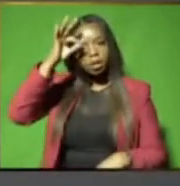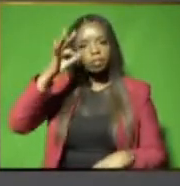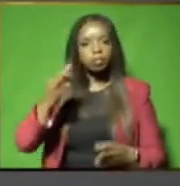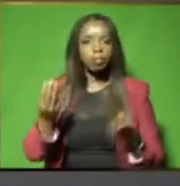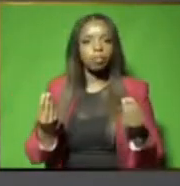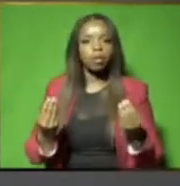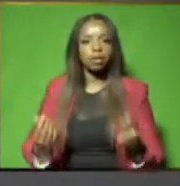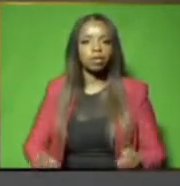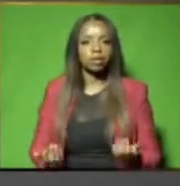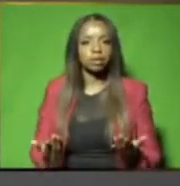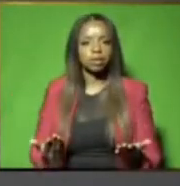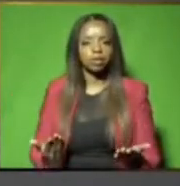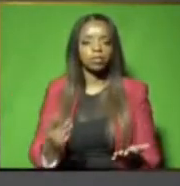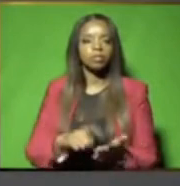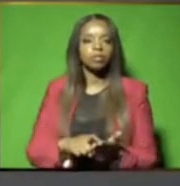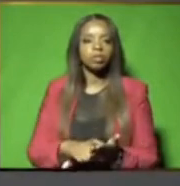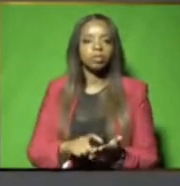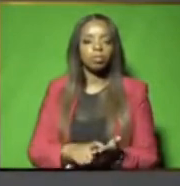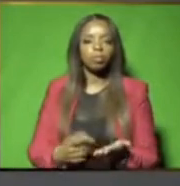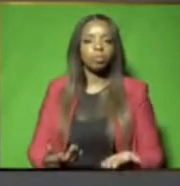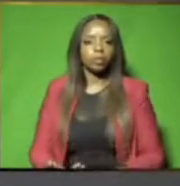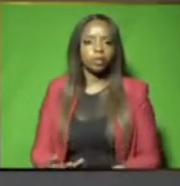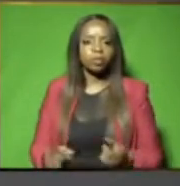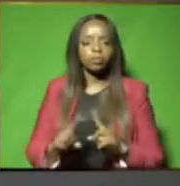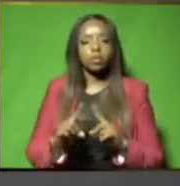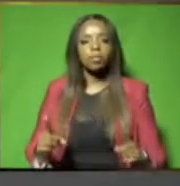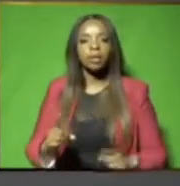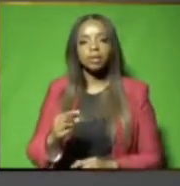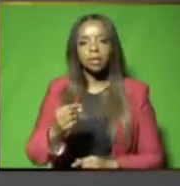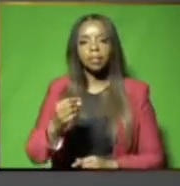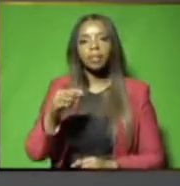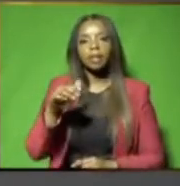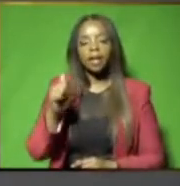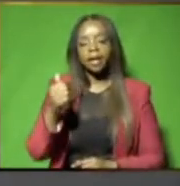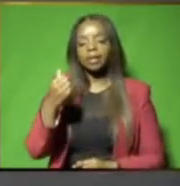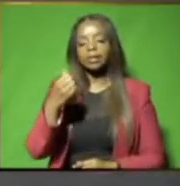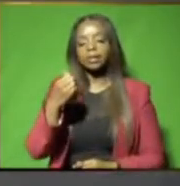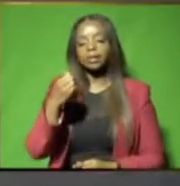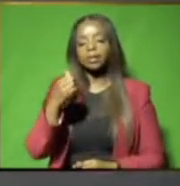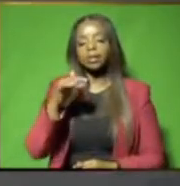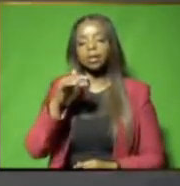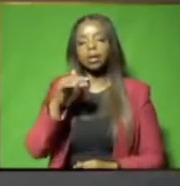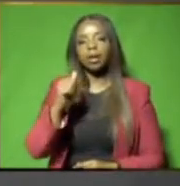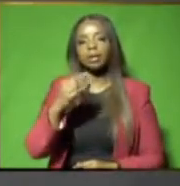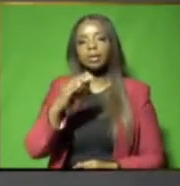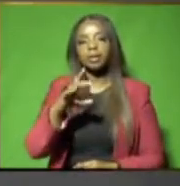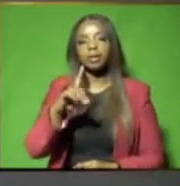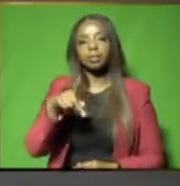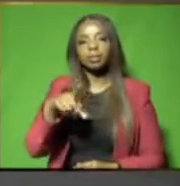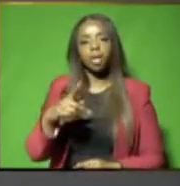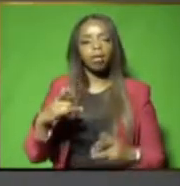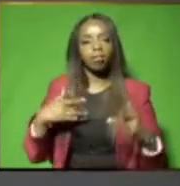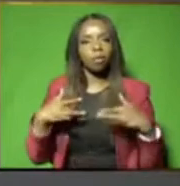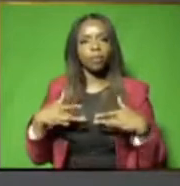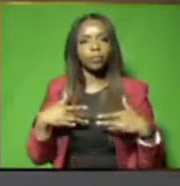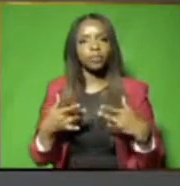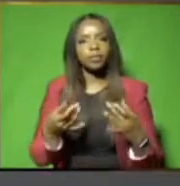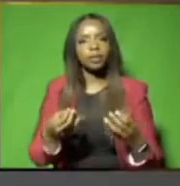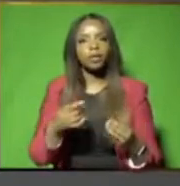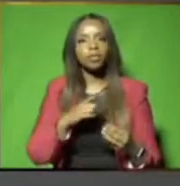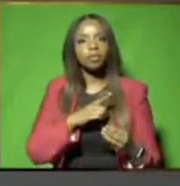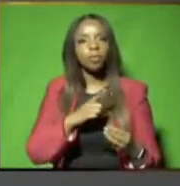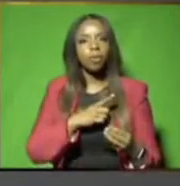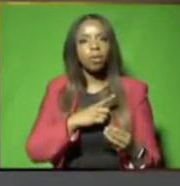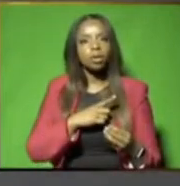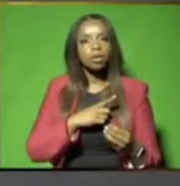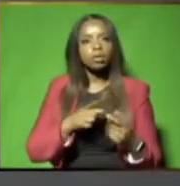amongst others. Deputy Speaker, the ACDP has expressed concern over the centralization of our SOEs under